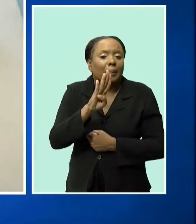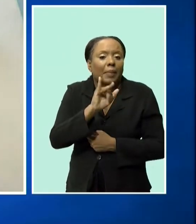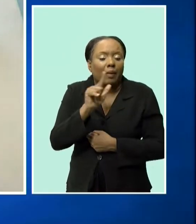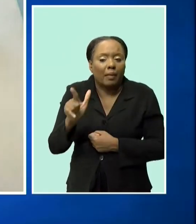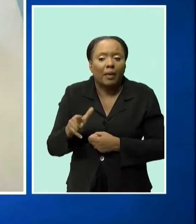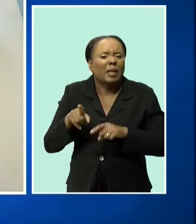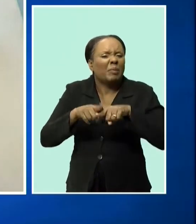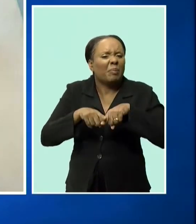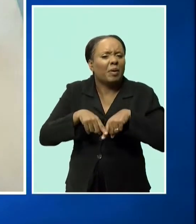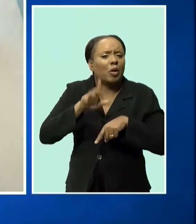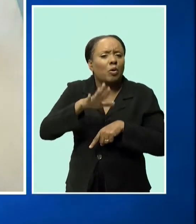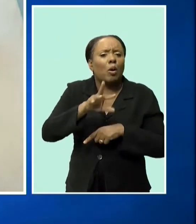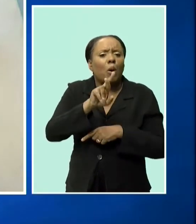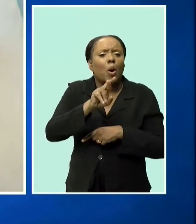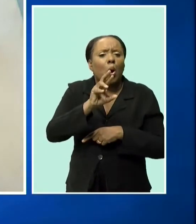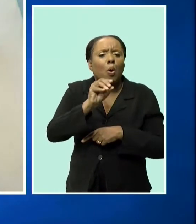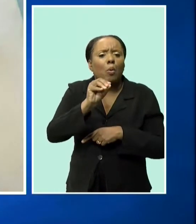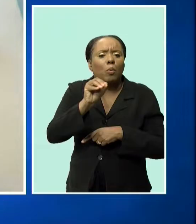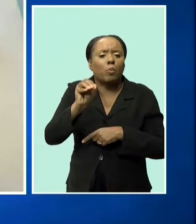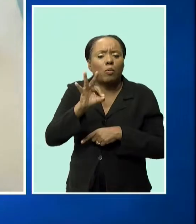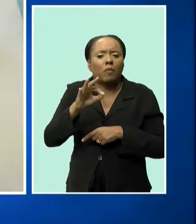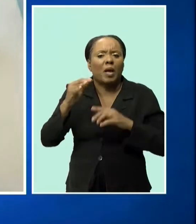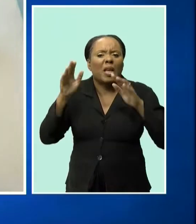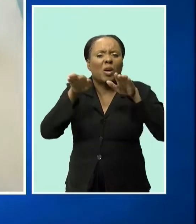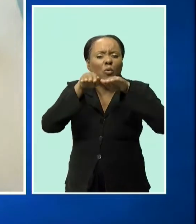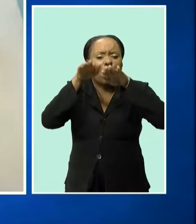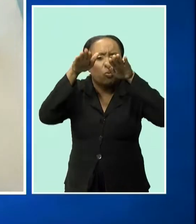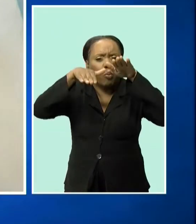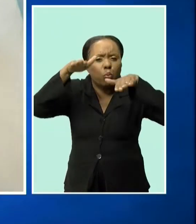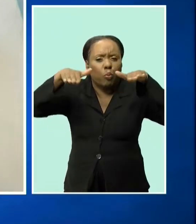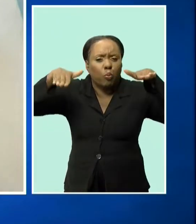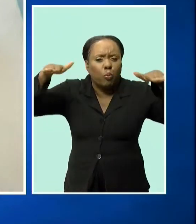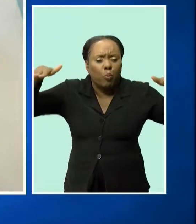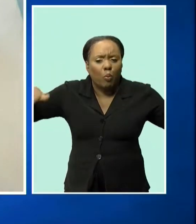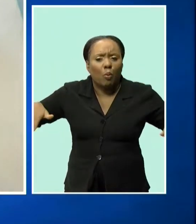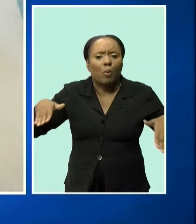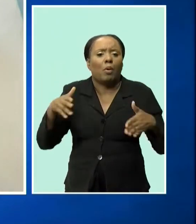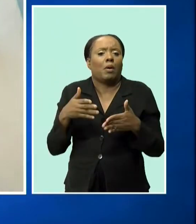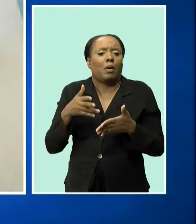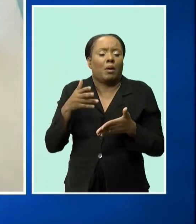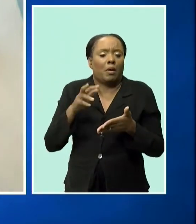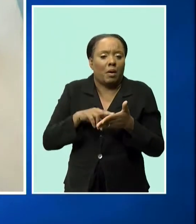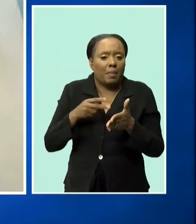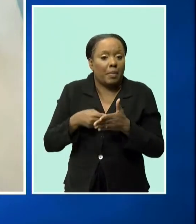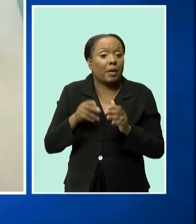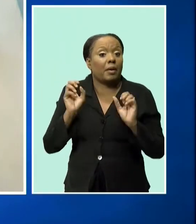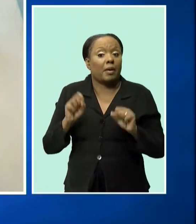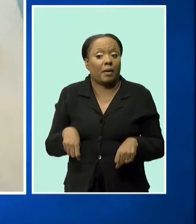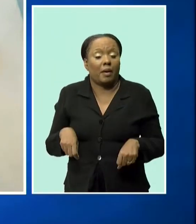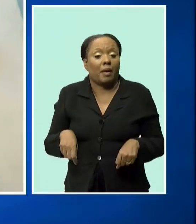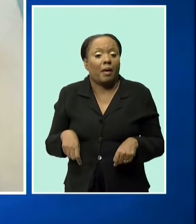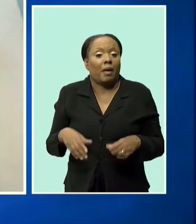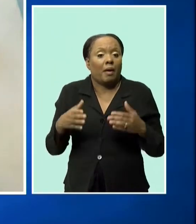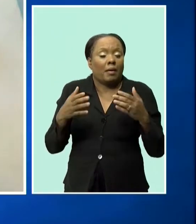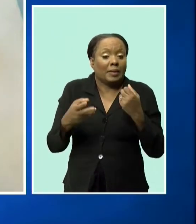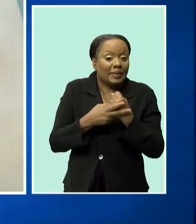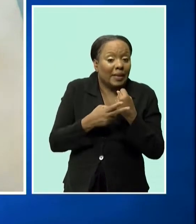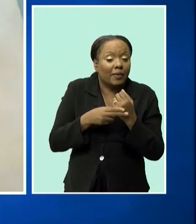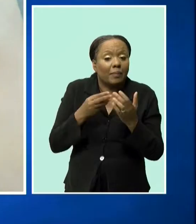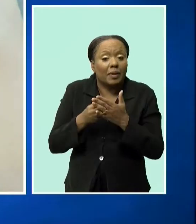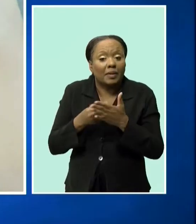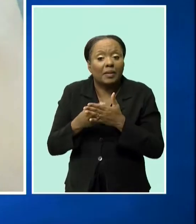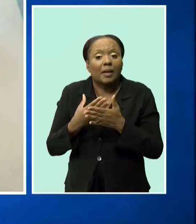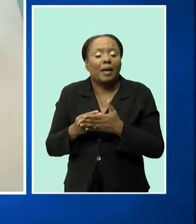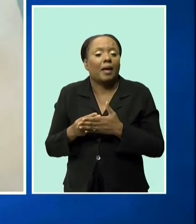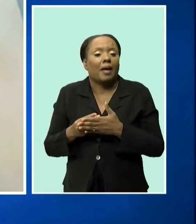roof, they may even be able to earn additional dollars for their pocket, along with saving on that light